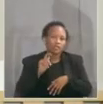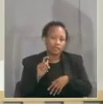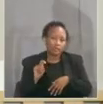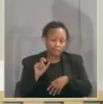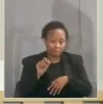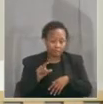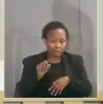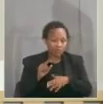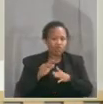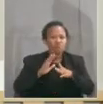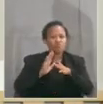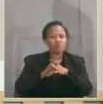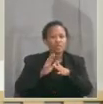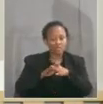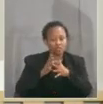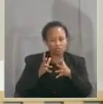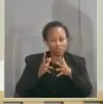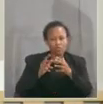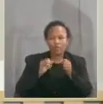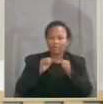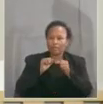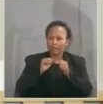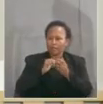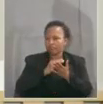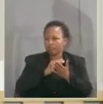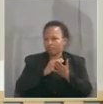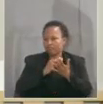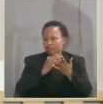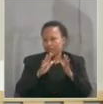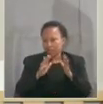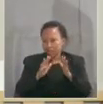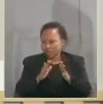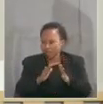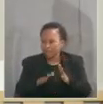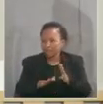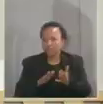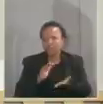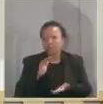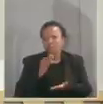reason for its disbandment. Thank you, Chair.